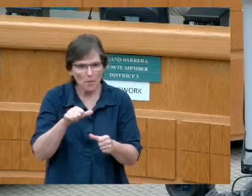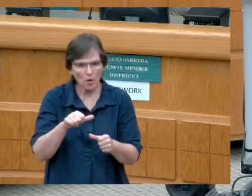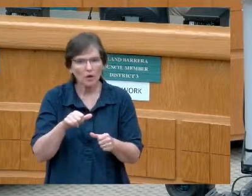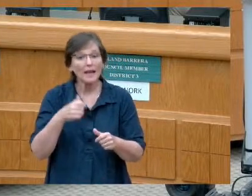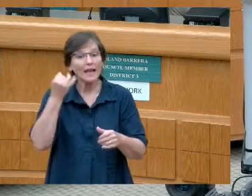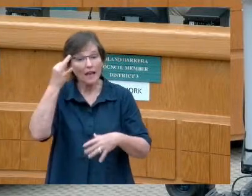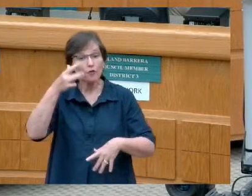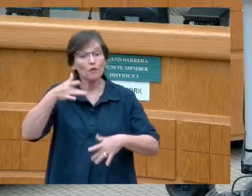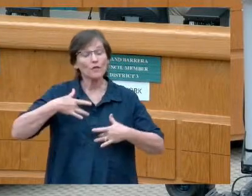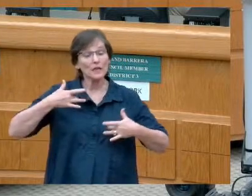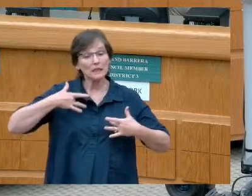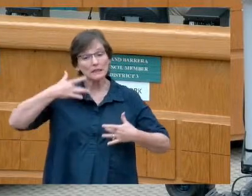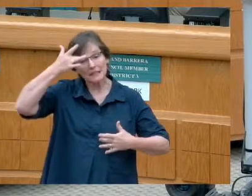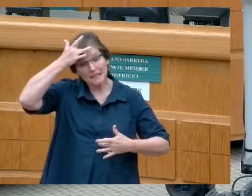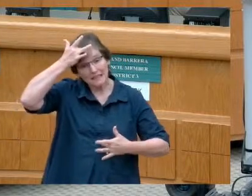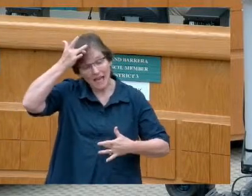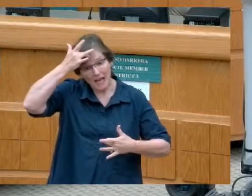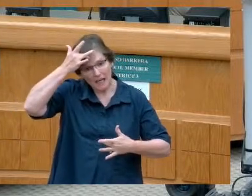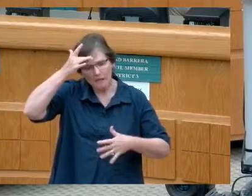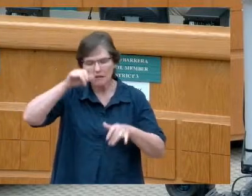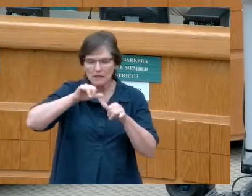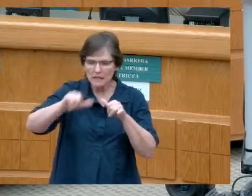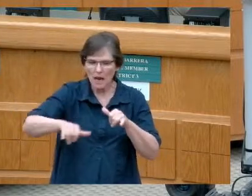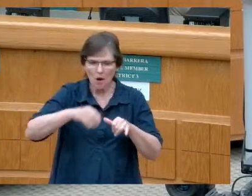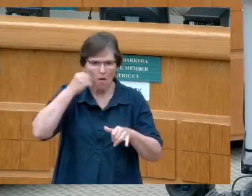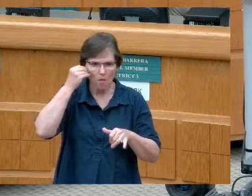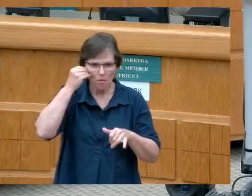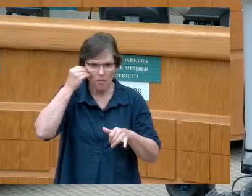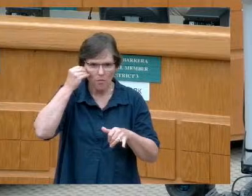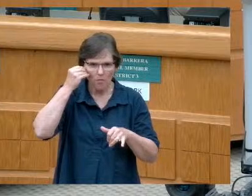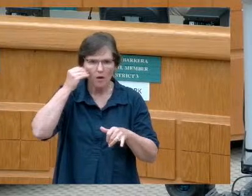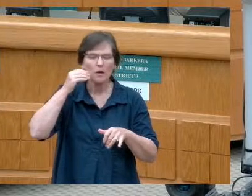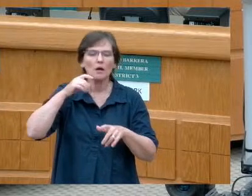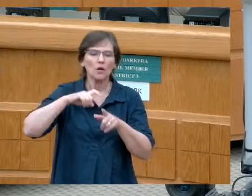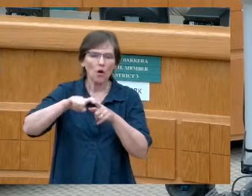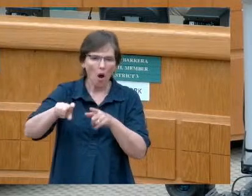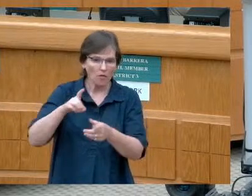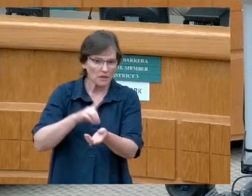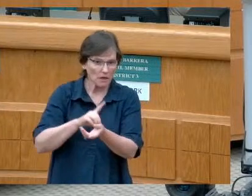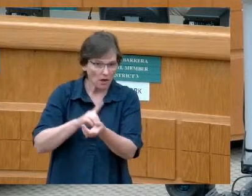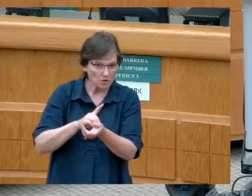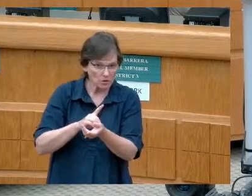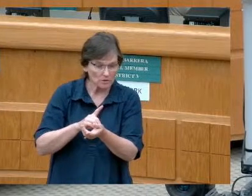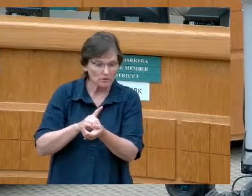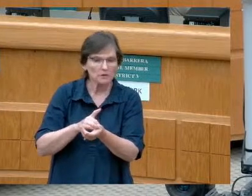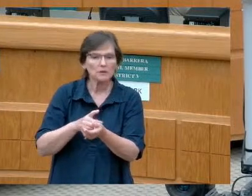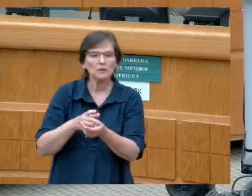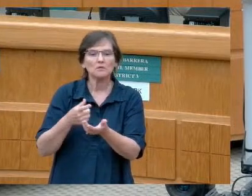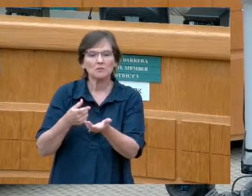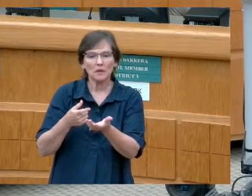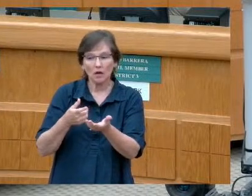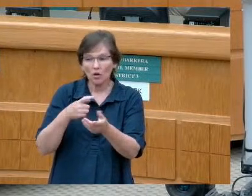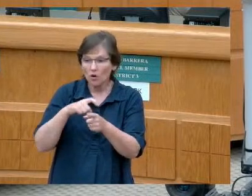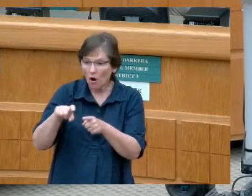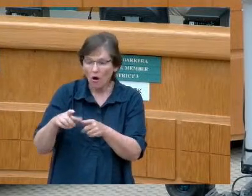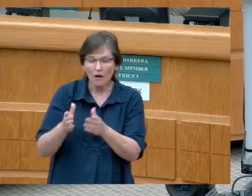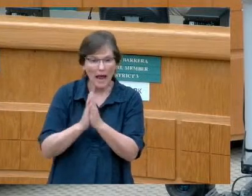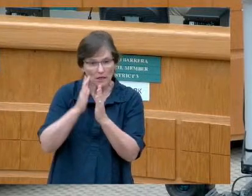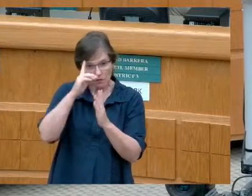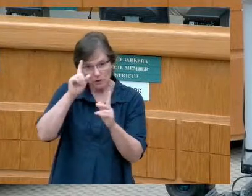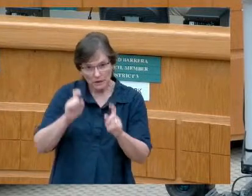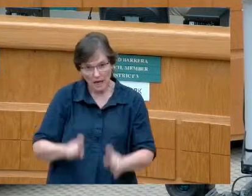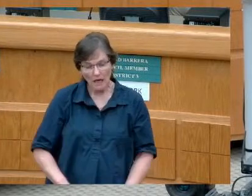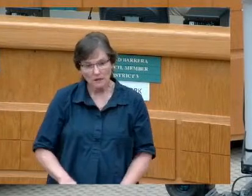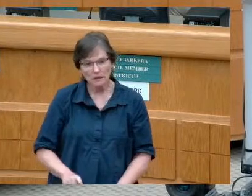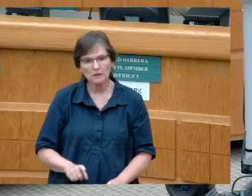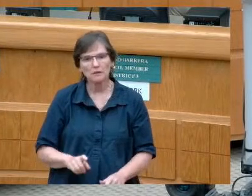fully. Of course, if you feel you are getting worse, do not hesitate to get the medical attention you need. Let's all